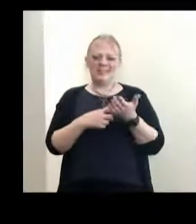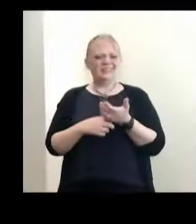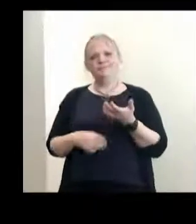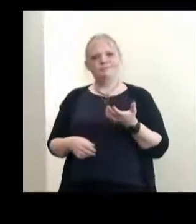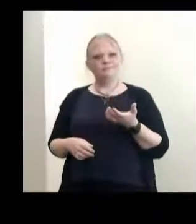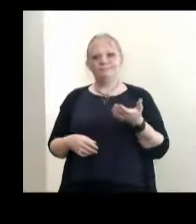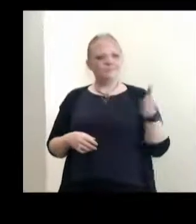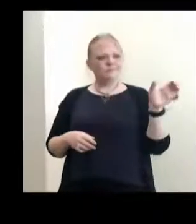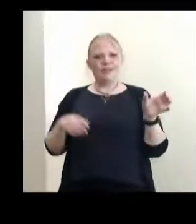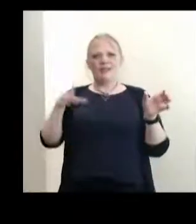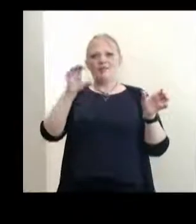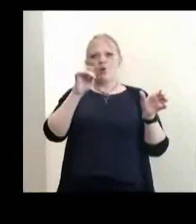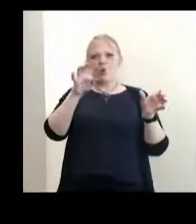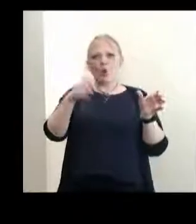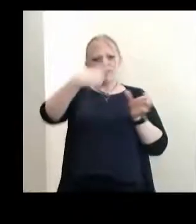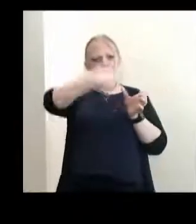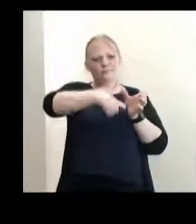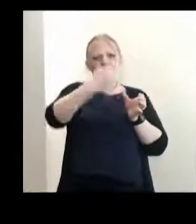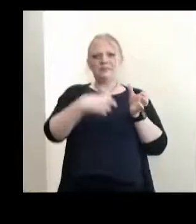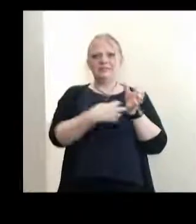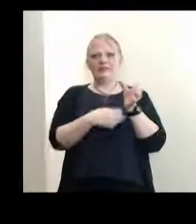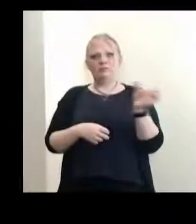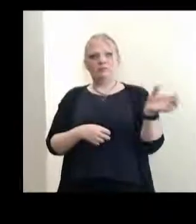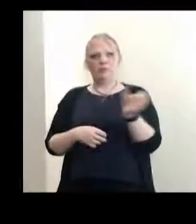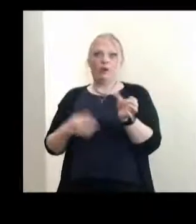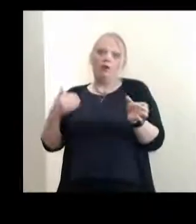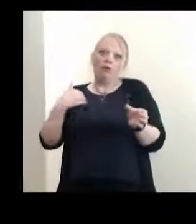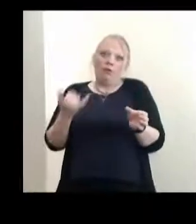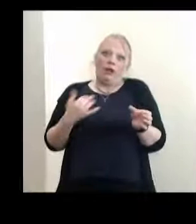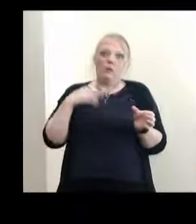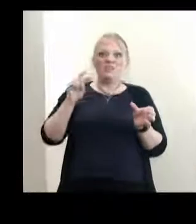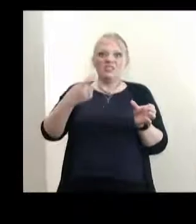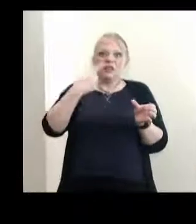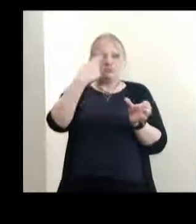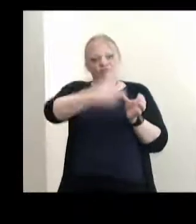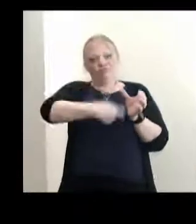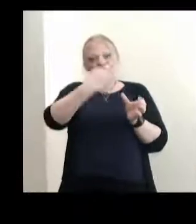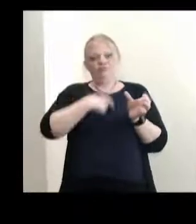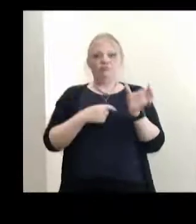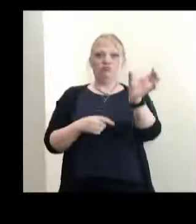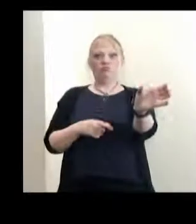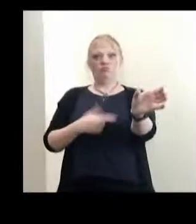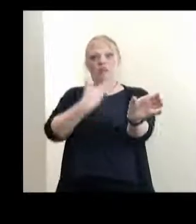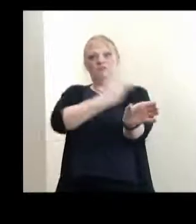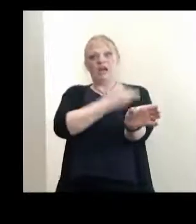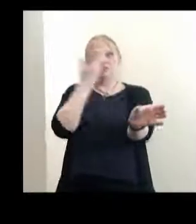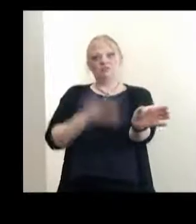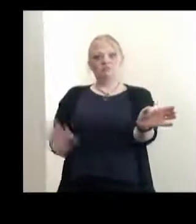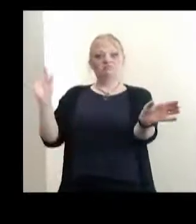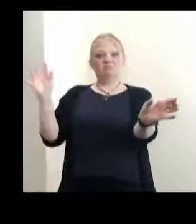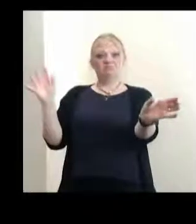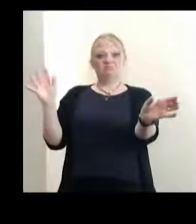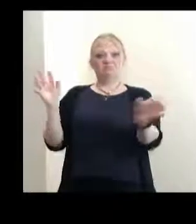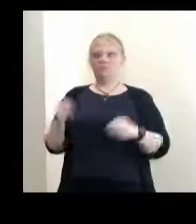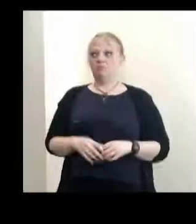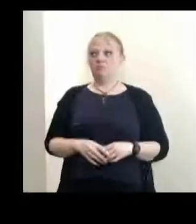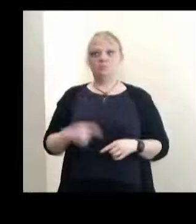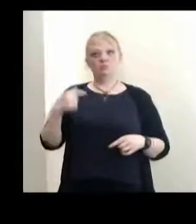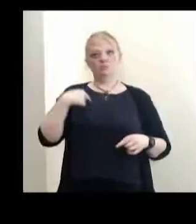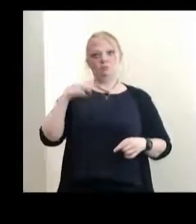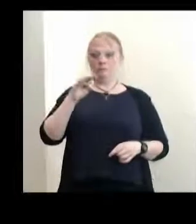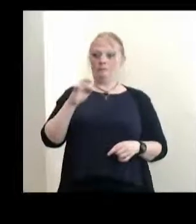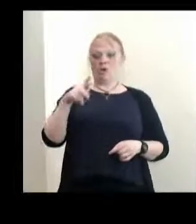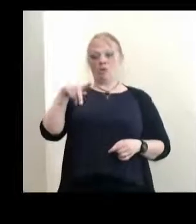in with a QR code that's scanned. You can have another QR code on your phone that's scanned to show this individual, this one here, Mark